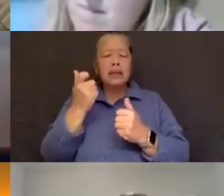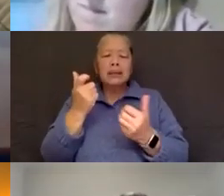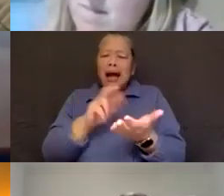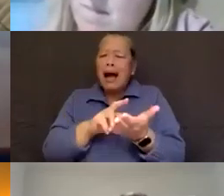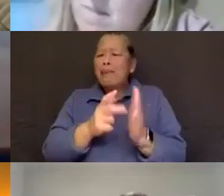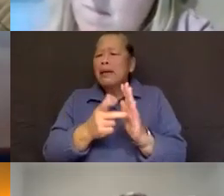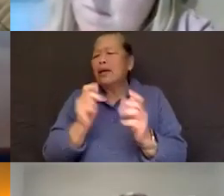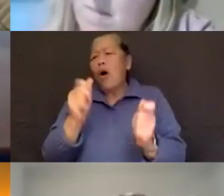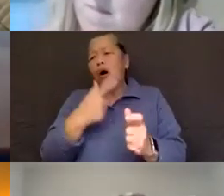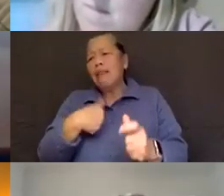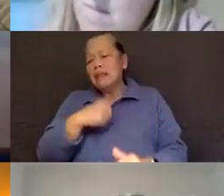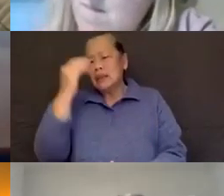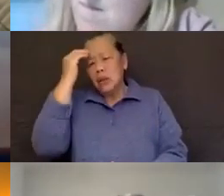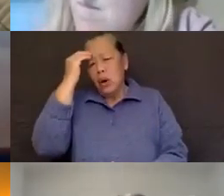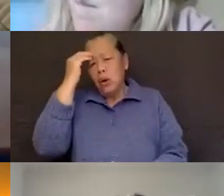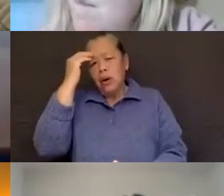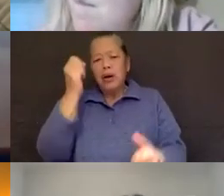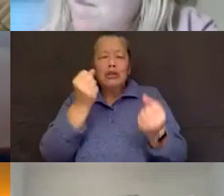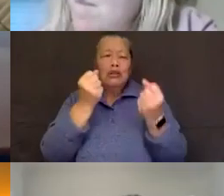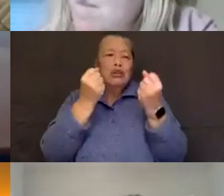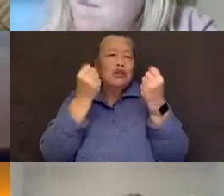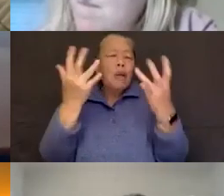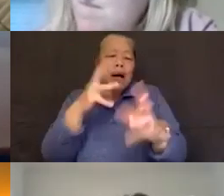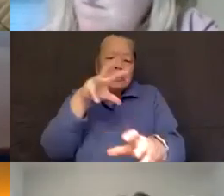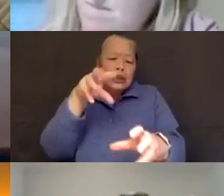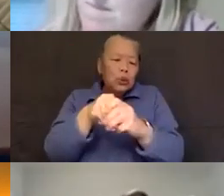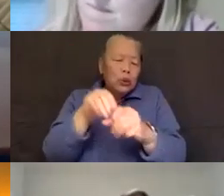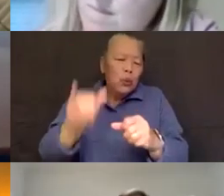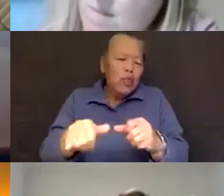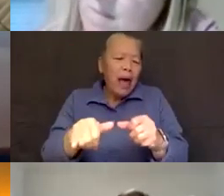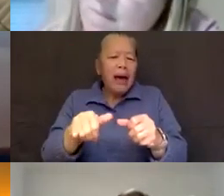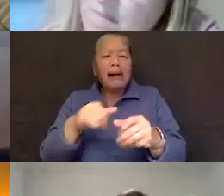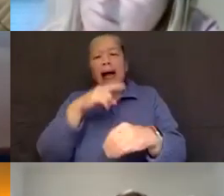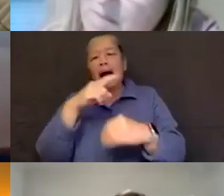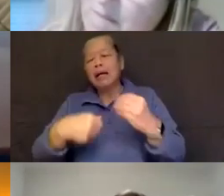We all know there's so much that's wrapped into that with self-esteem and